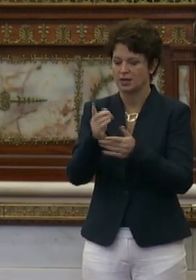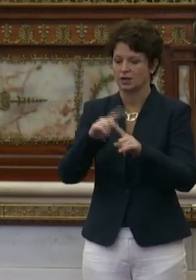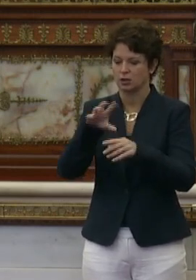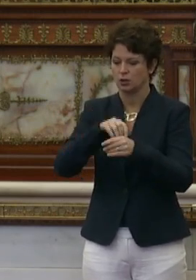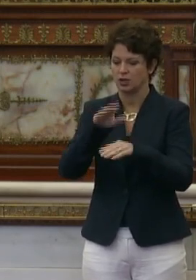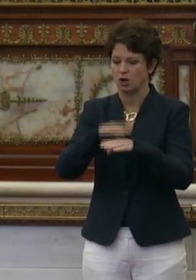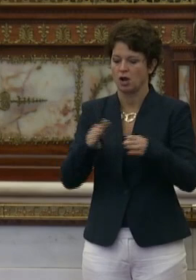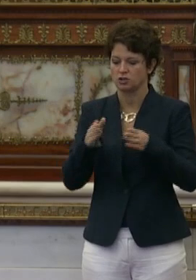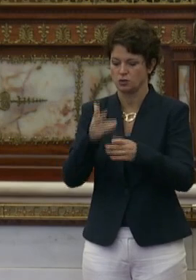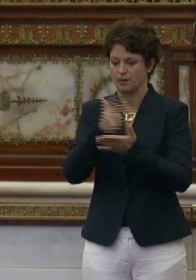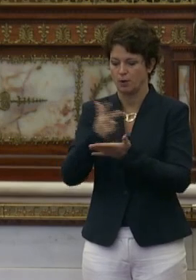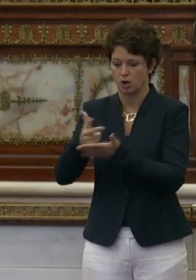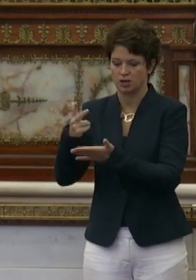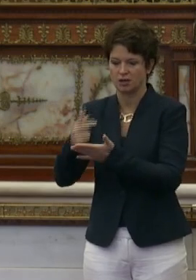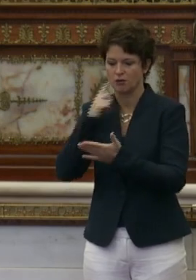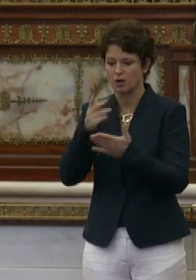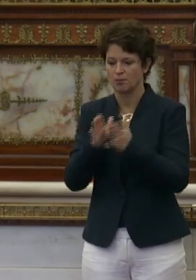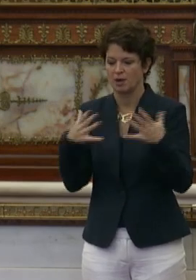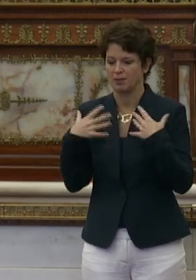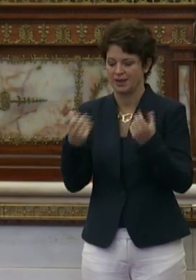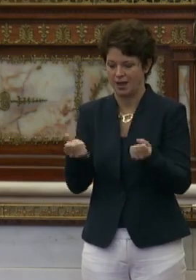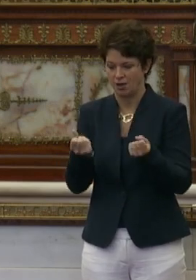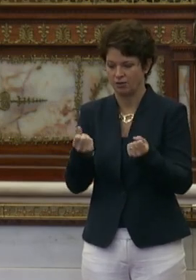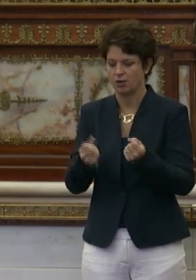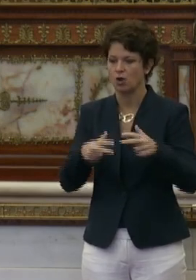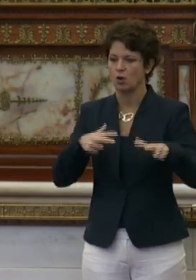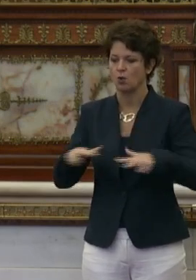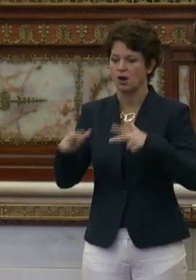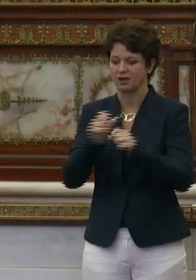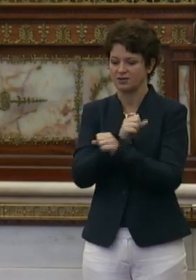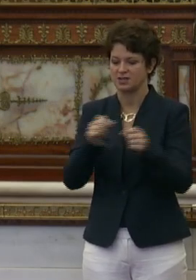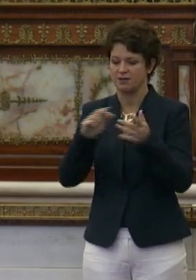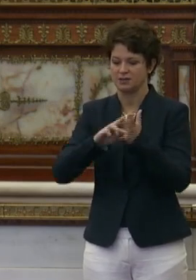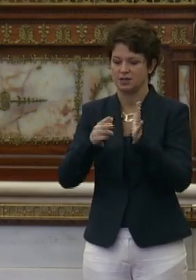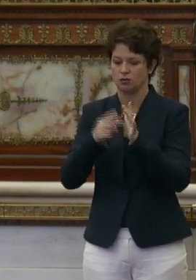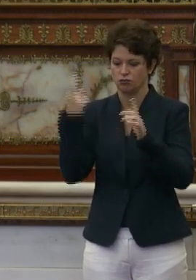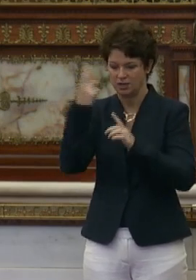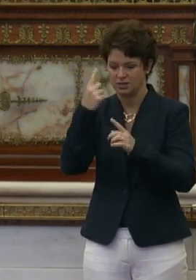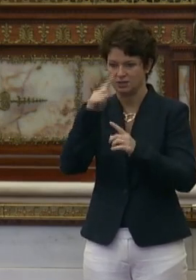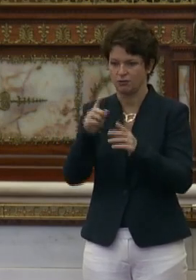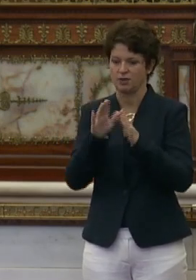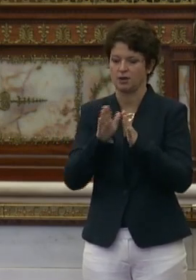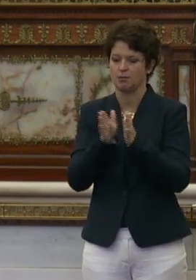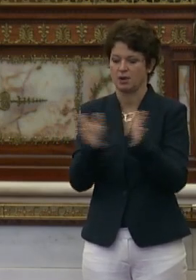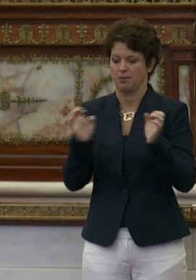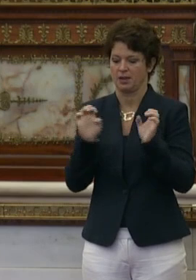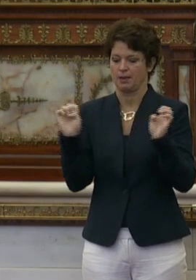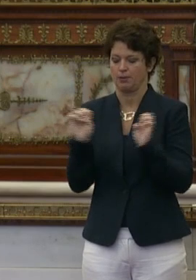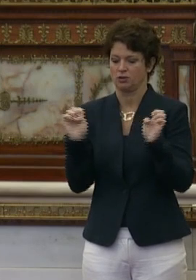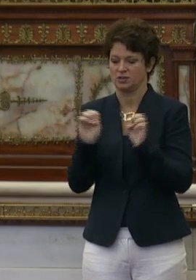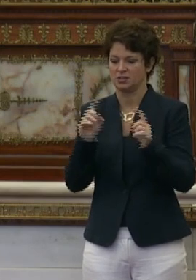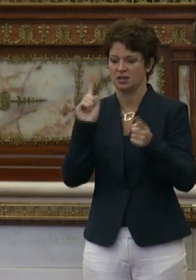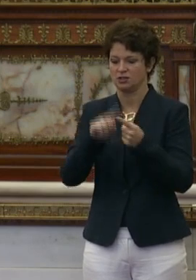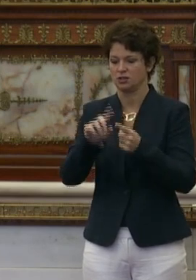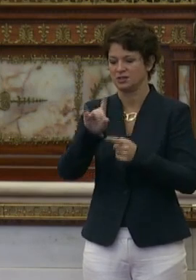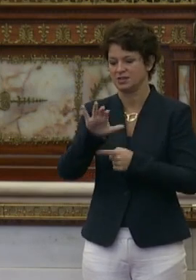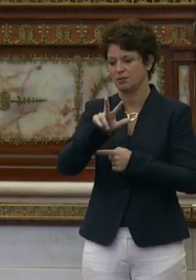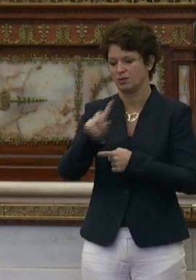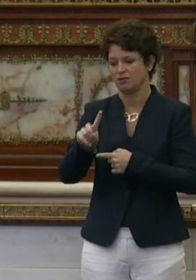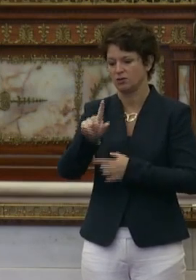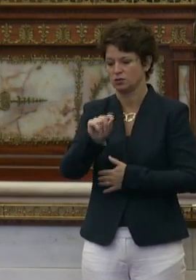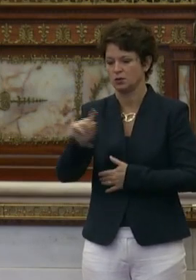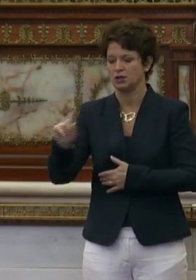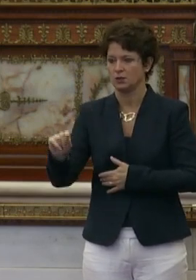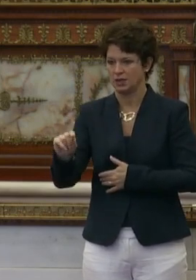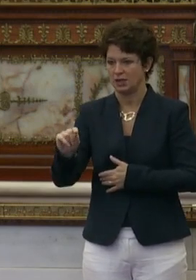parking spaces, for public health, welfare, and safety purposes during the COVID-19 public health emergency until December 31,